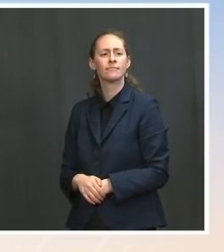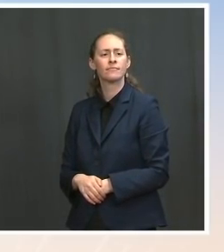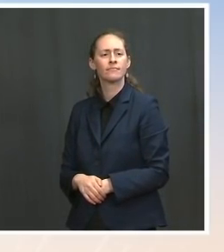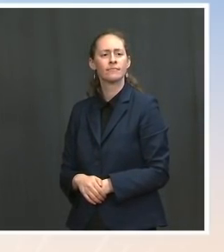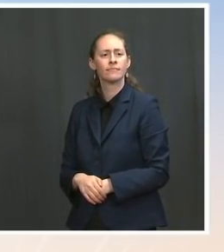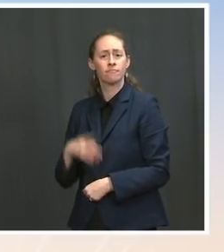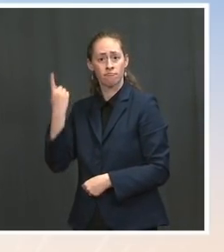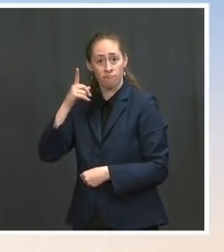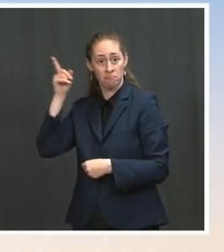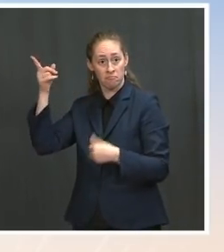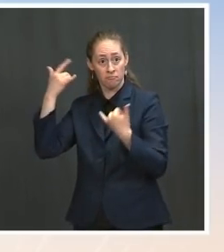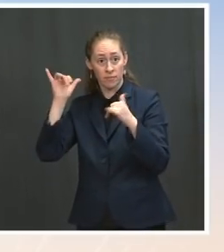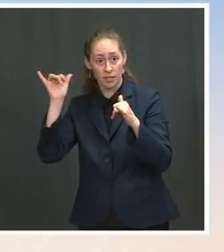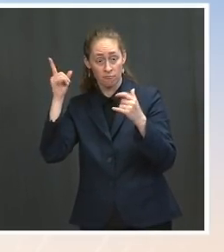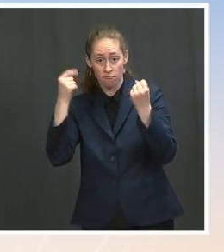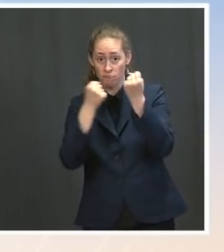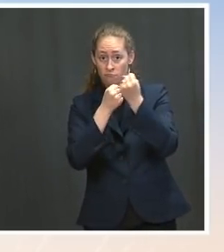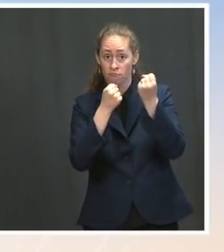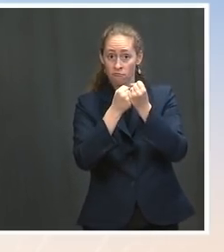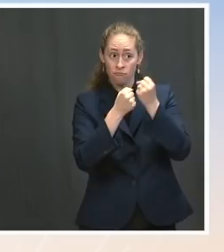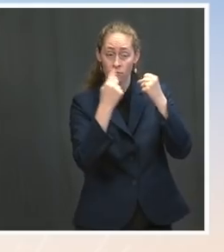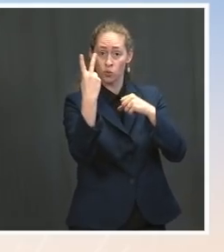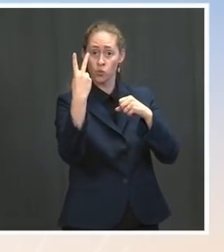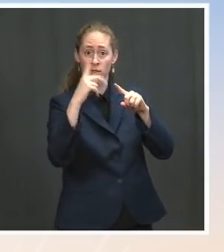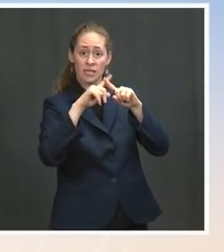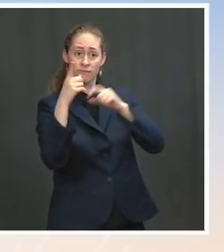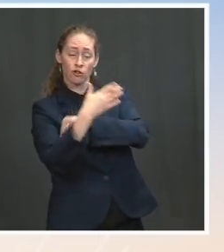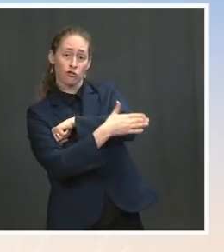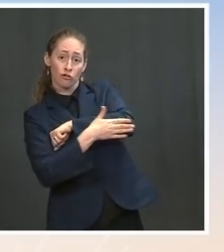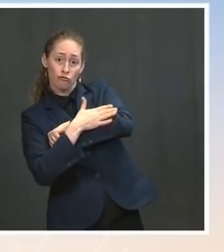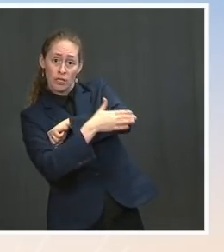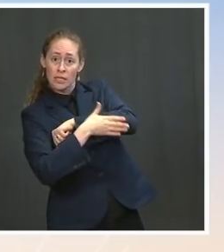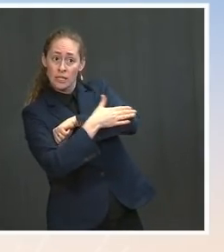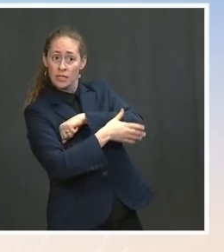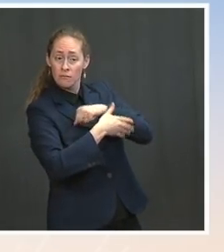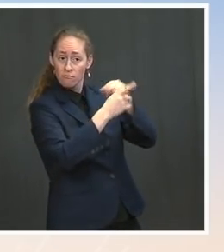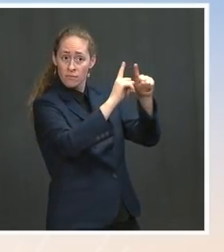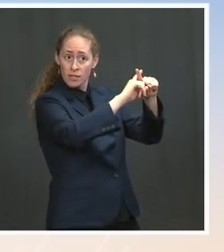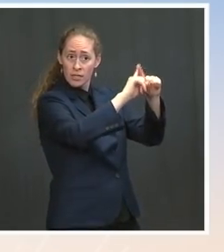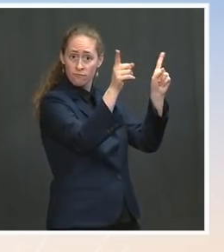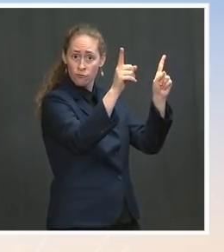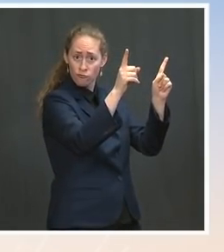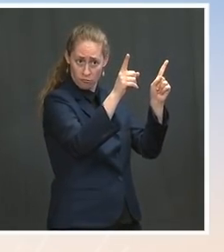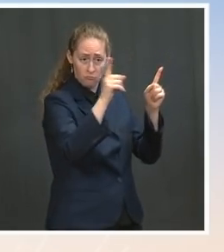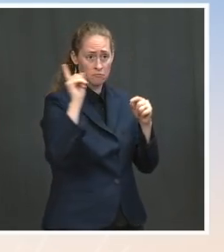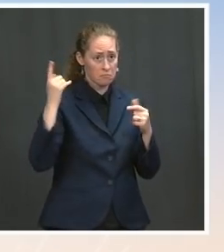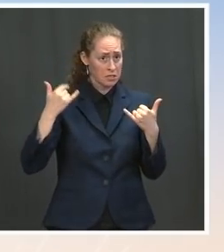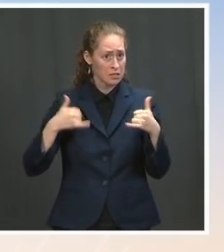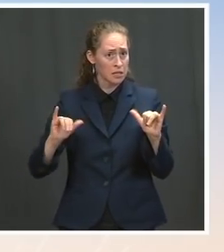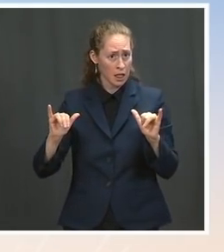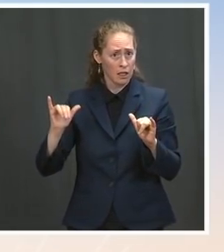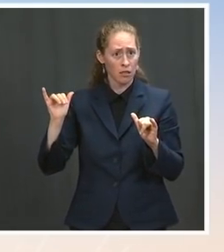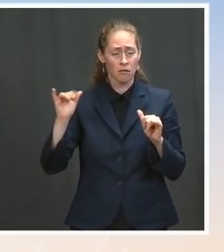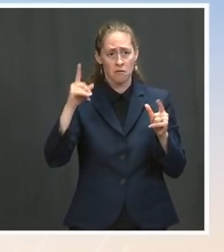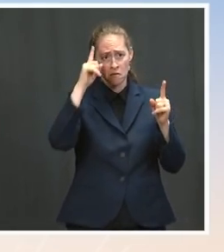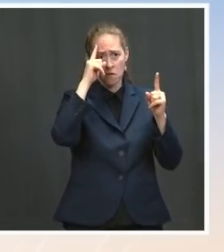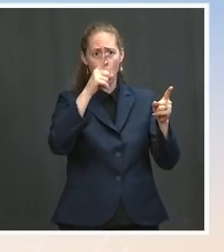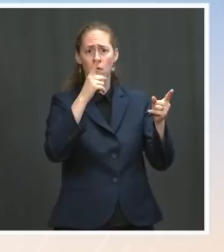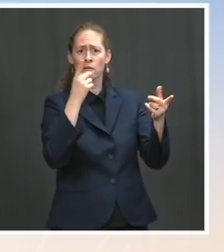approach clear differences there on an issue? And does he still think he has a partner for peace in an Israeli government led by